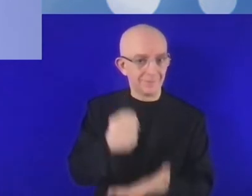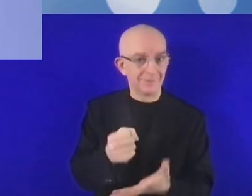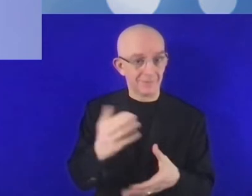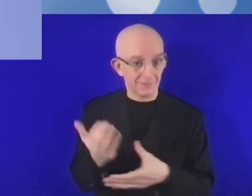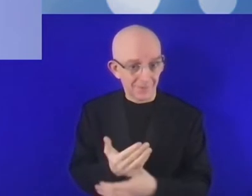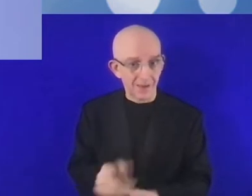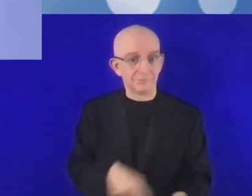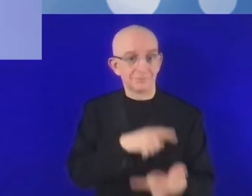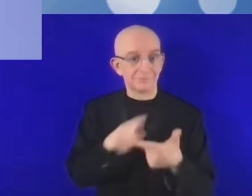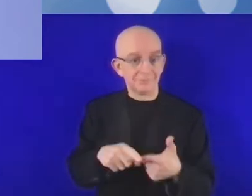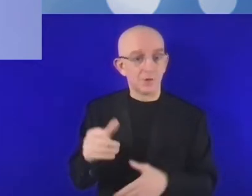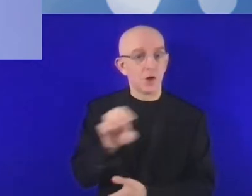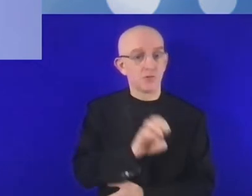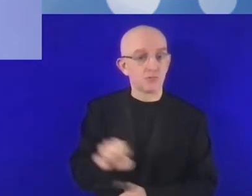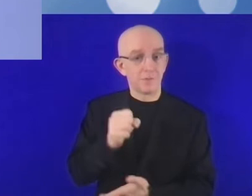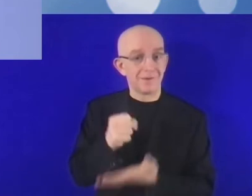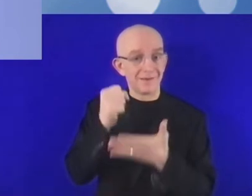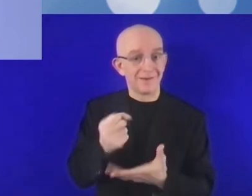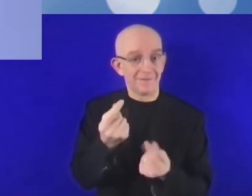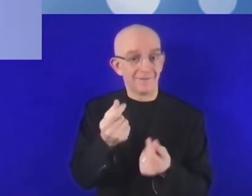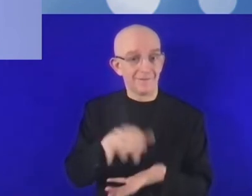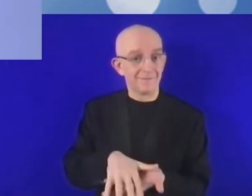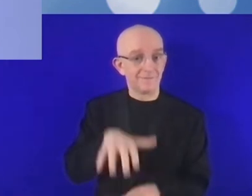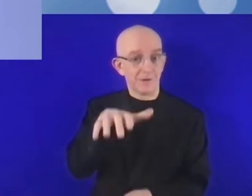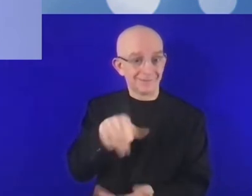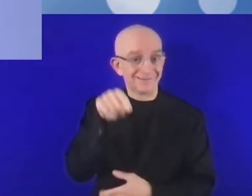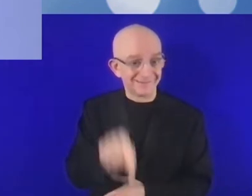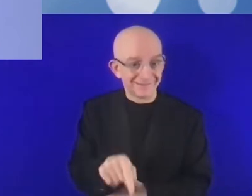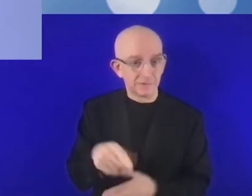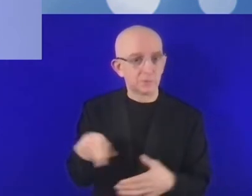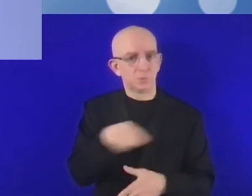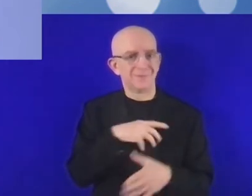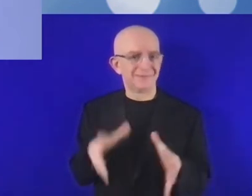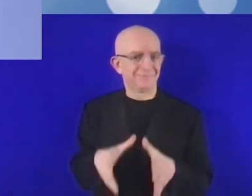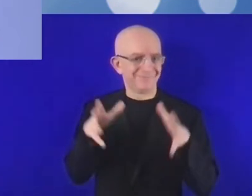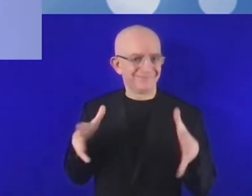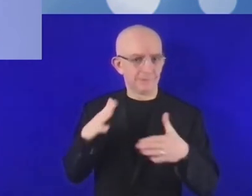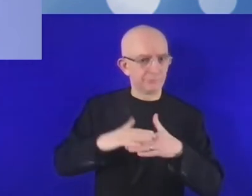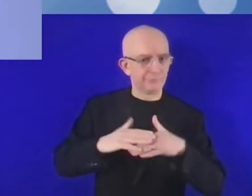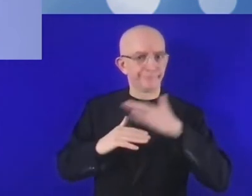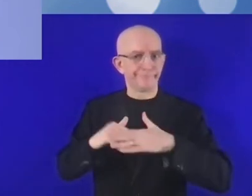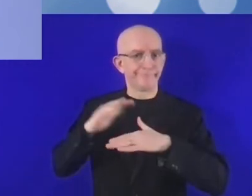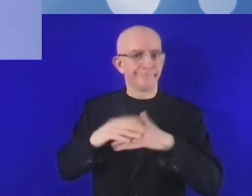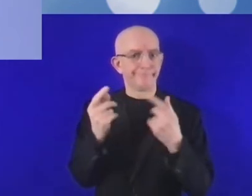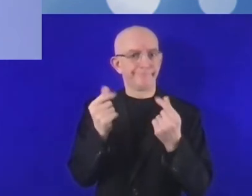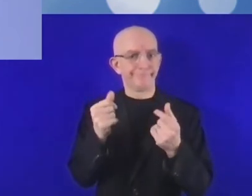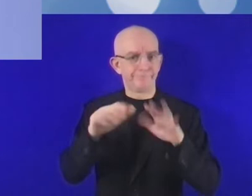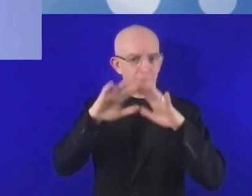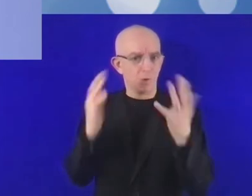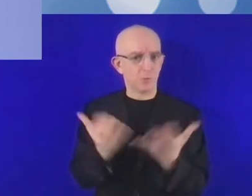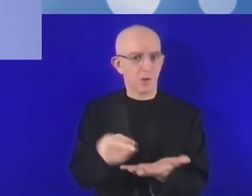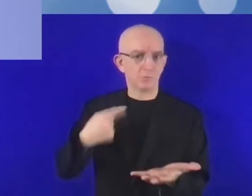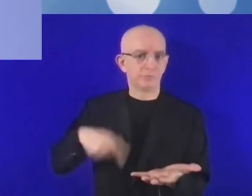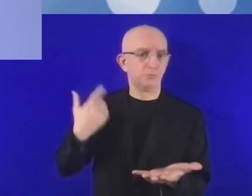providers of financing in areas of climate innovation and digitalization with around